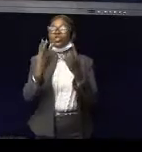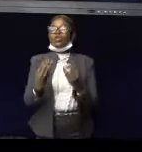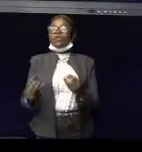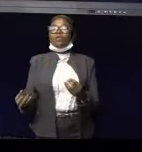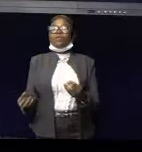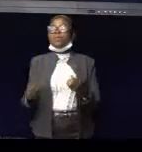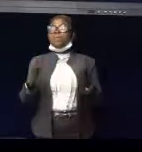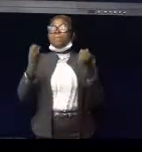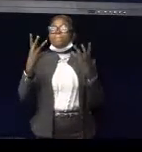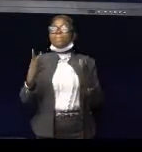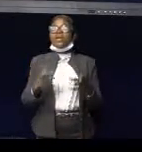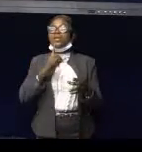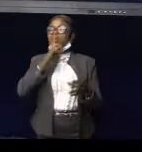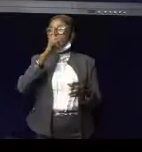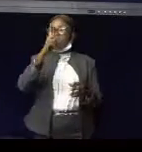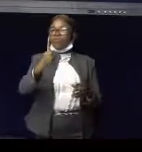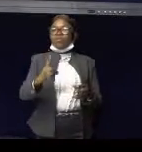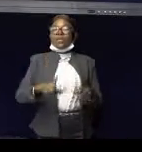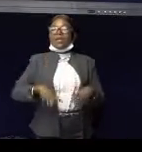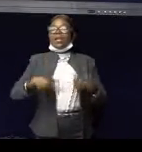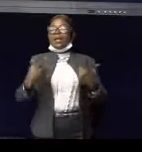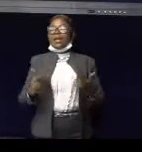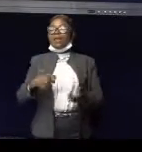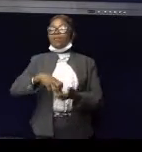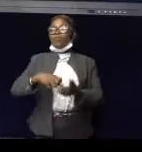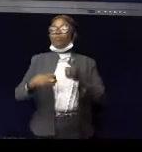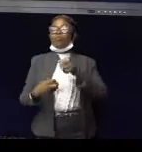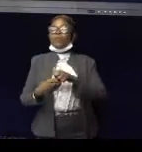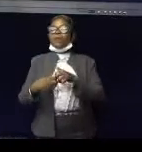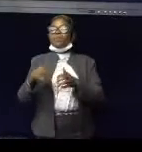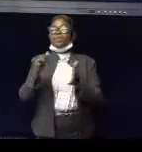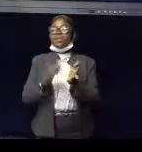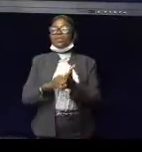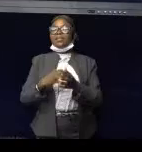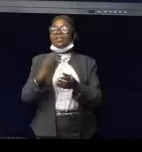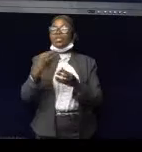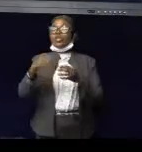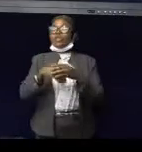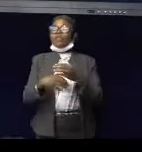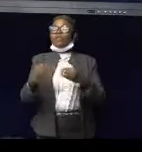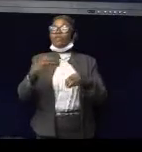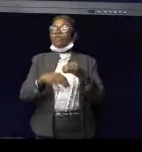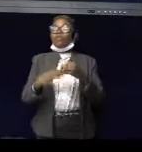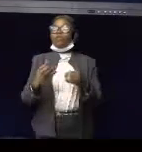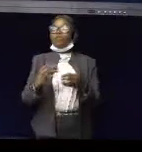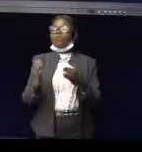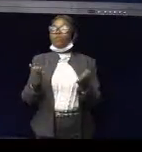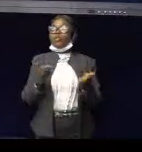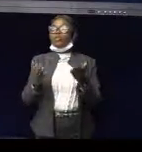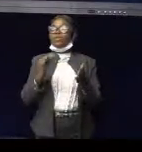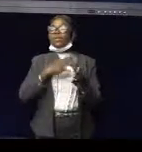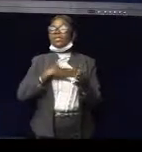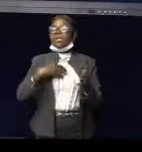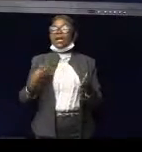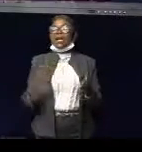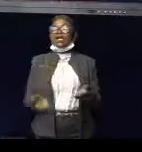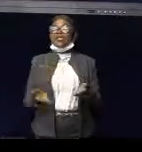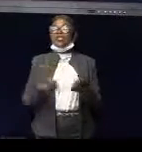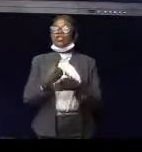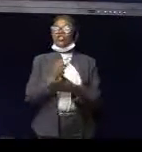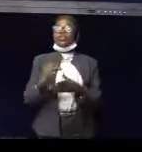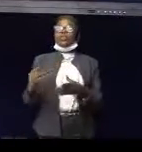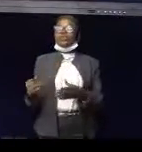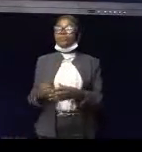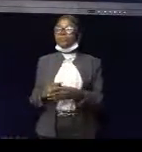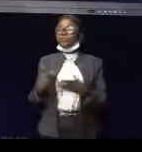lesson. Many real-life problems that involve measurements and sharing things. Okay, so let's